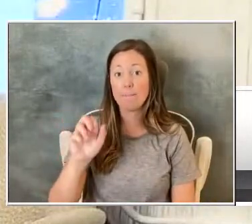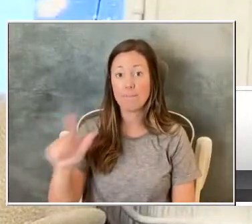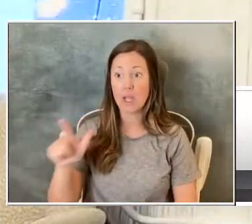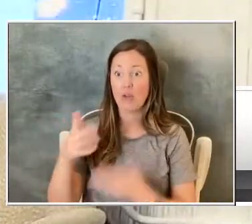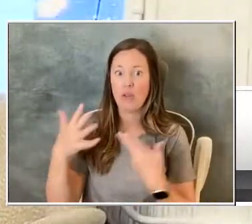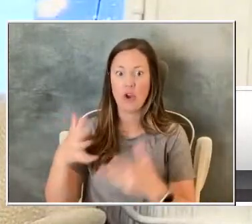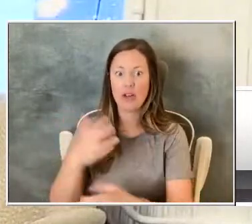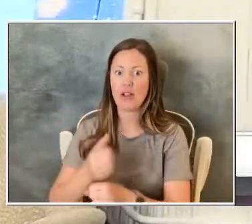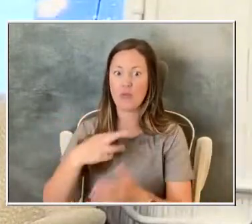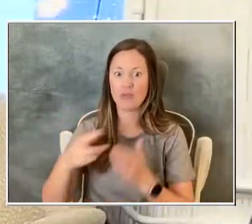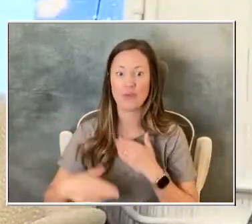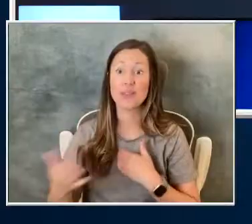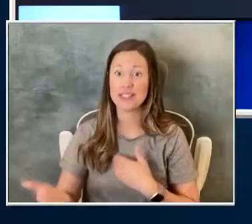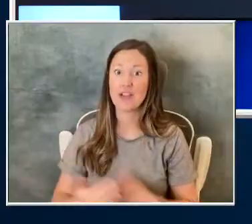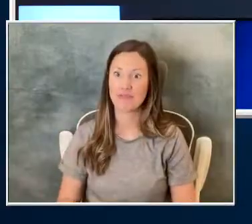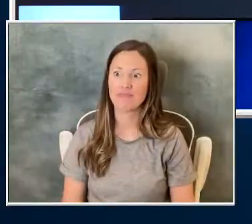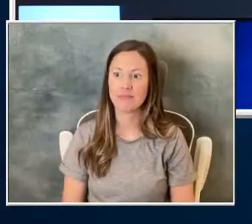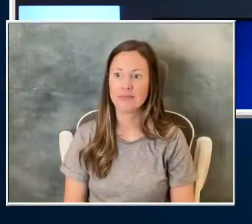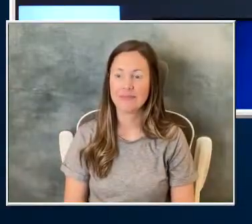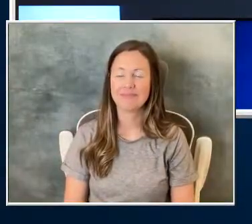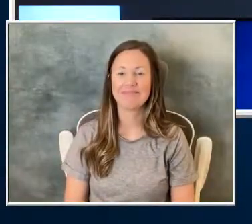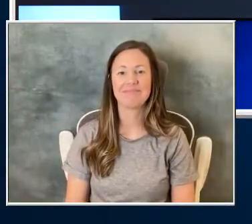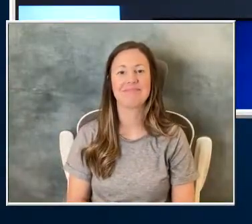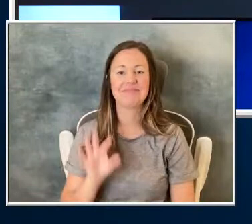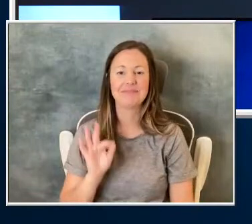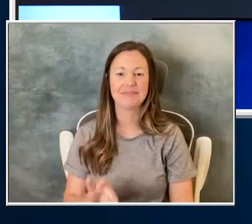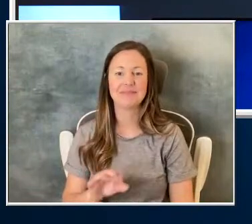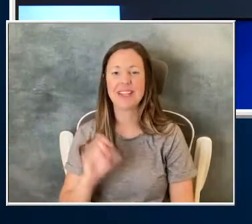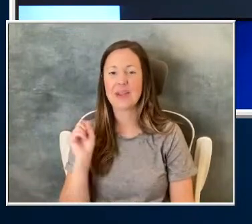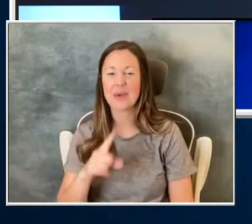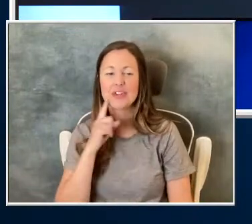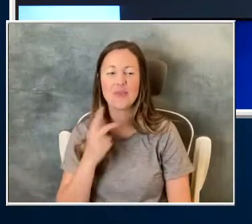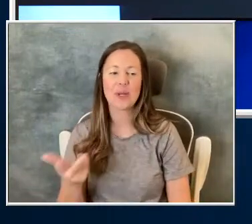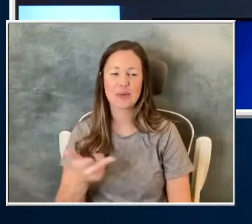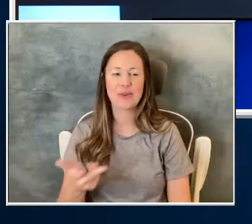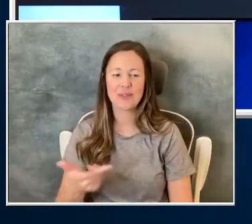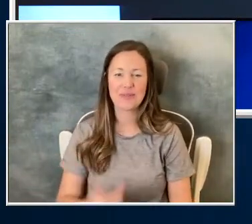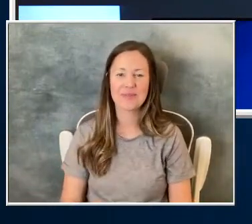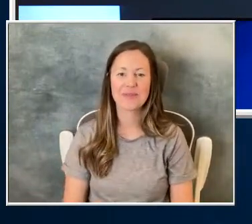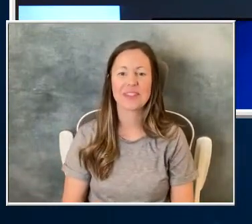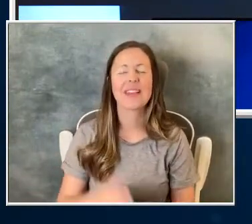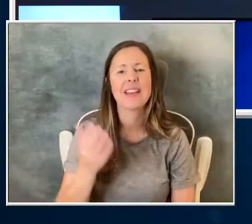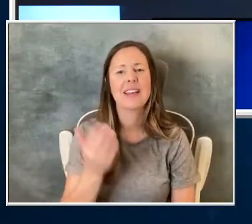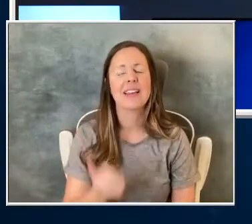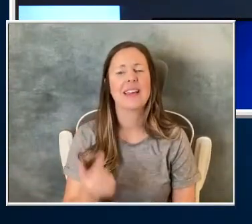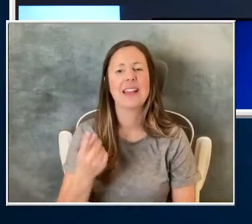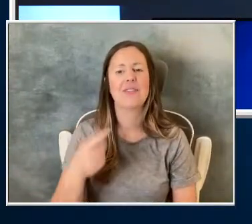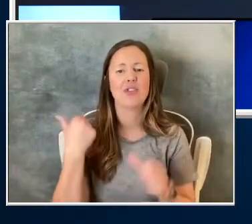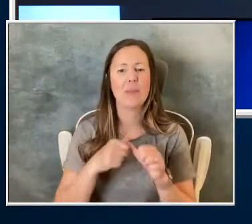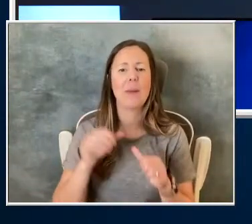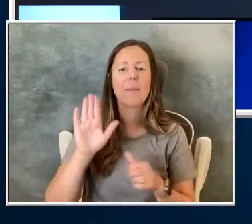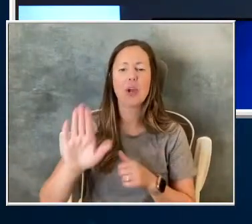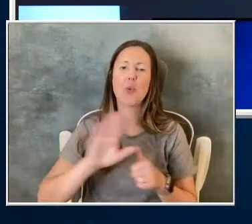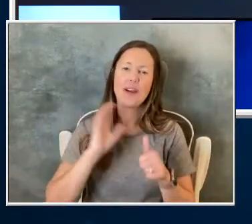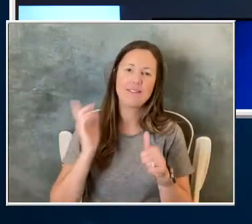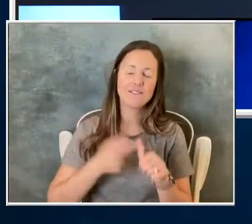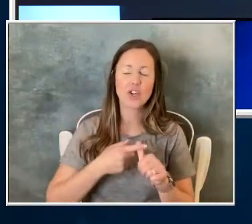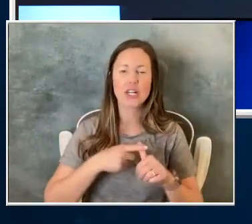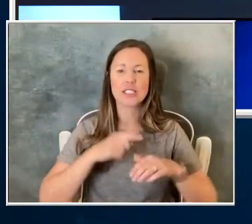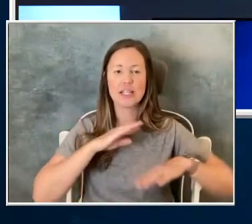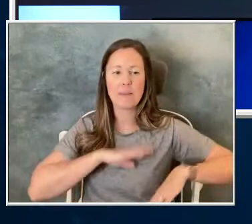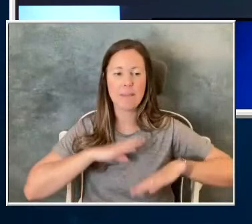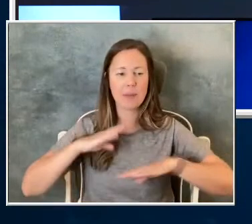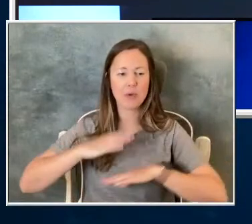back. Love that. I have a question for all three of you. Do any of you remember your first mammogram, and have you